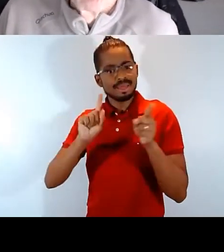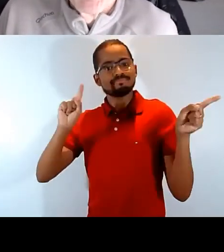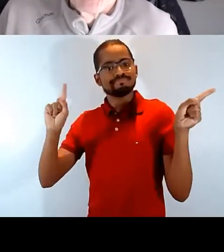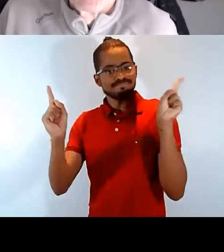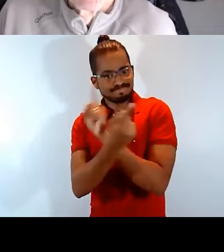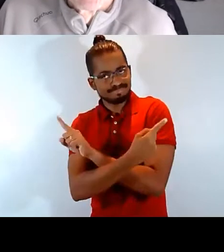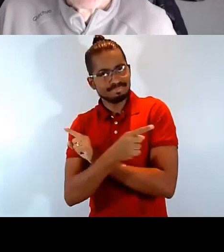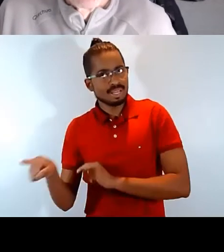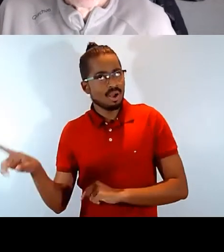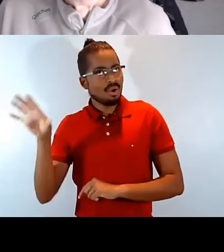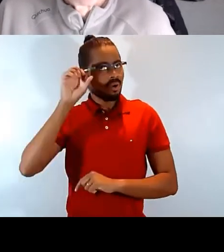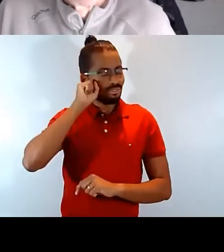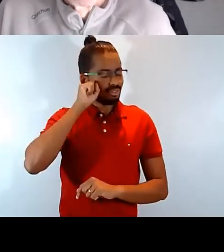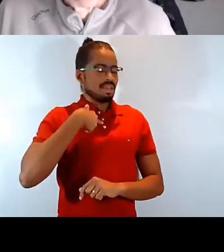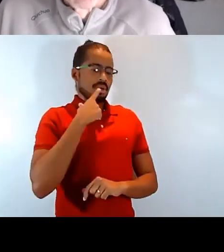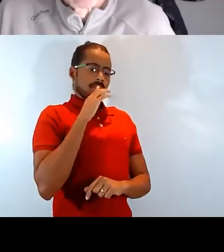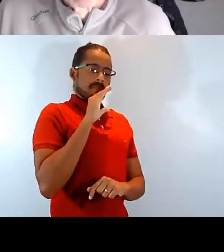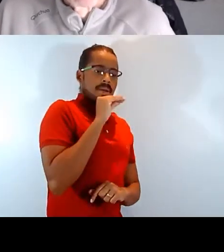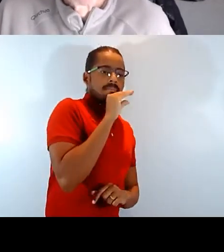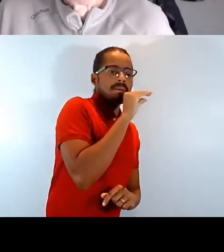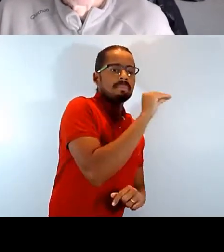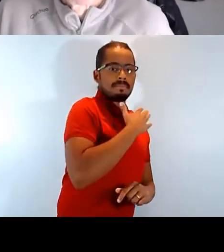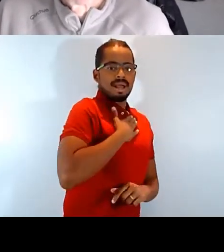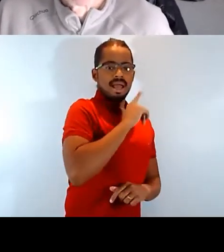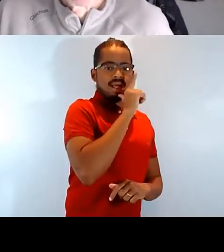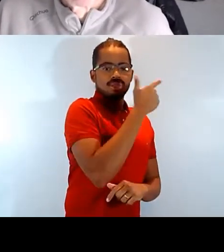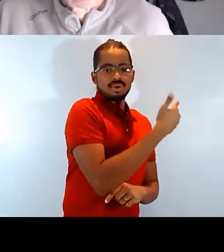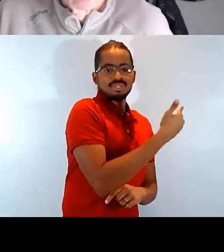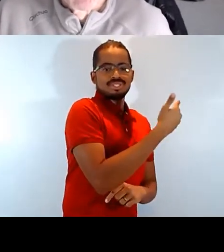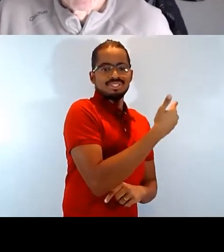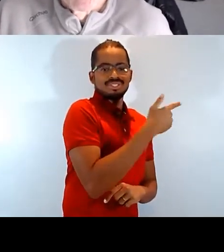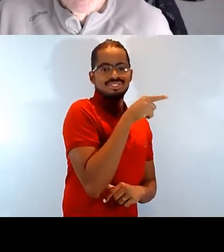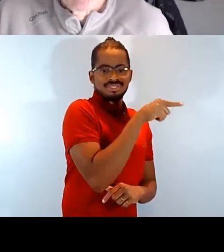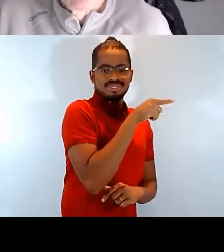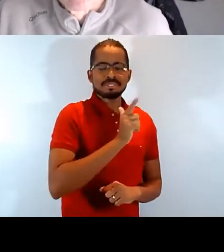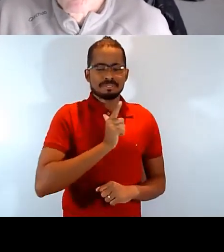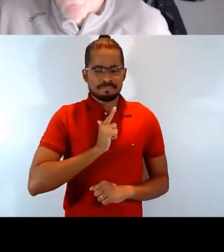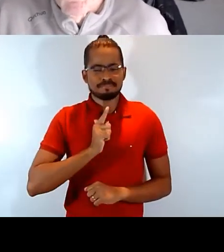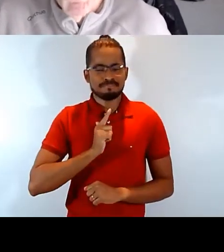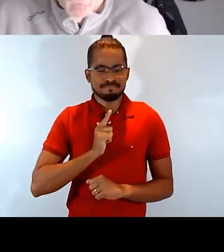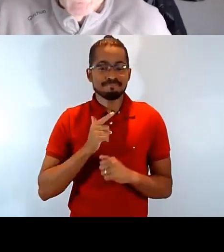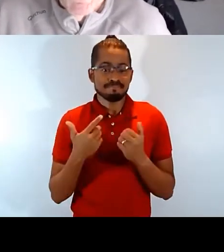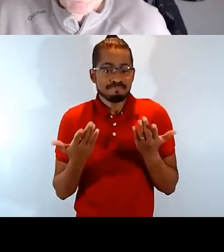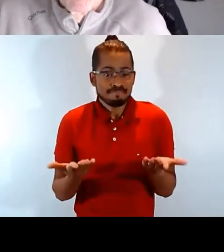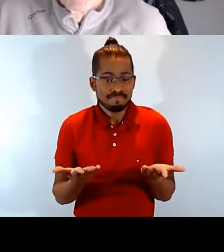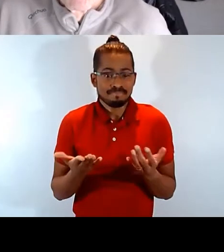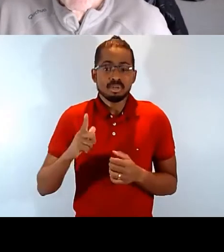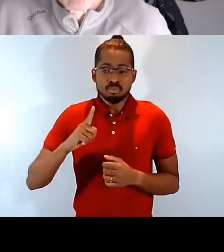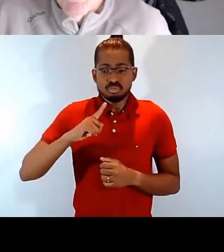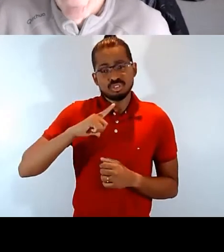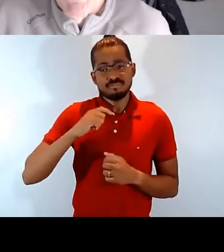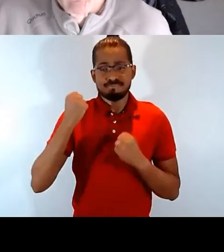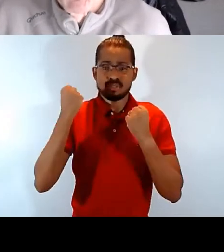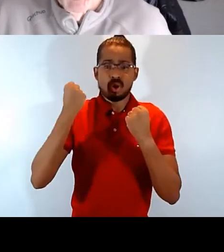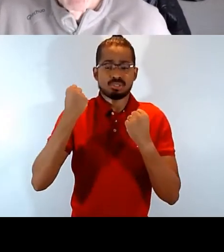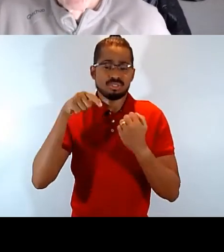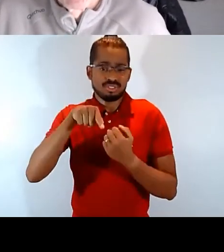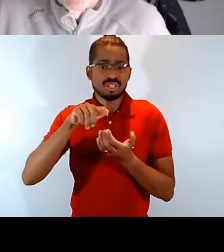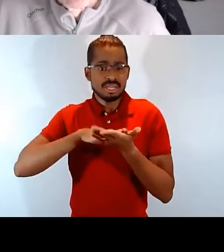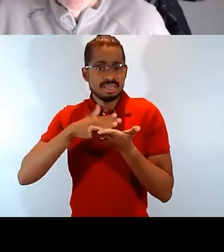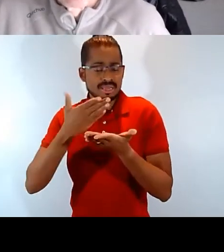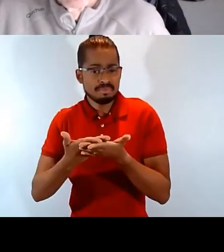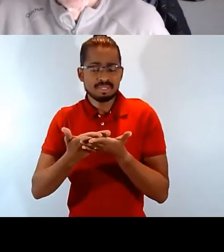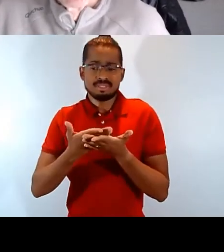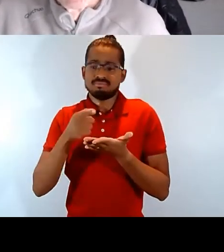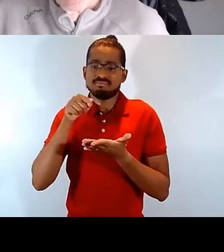often read that the difference between conference interpreting and dialogue interpreting or sign language interpreting